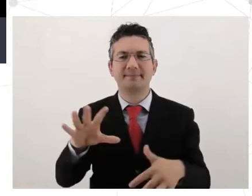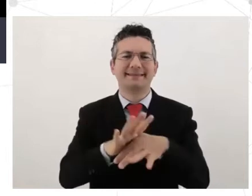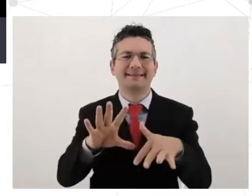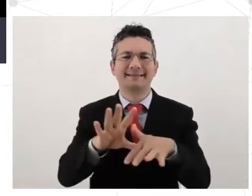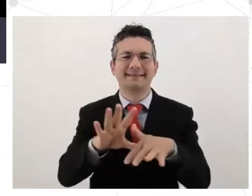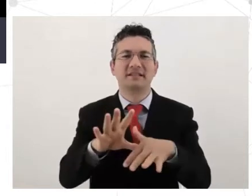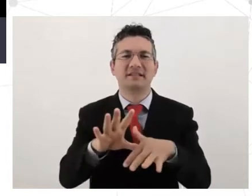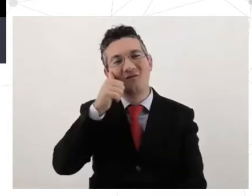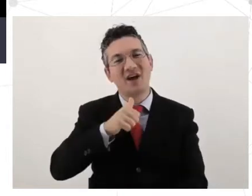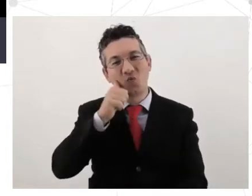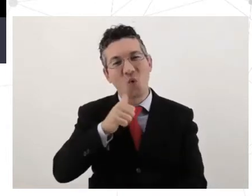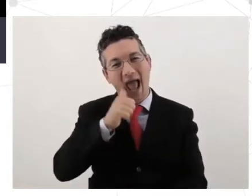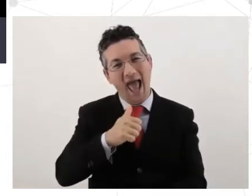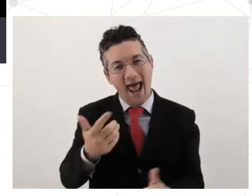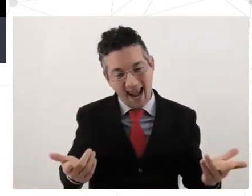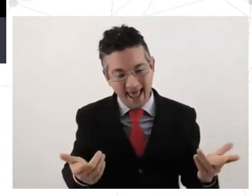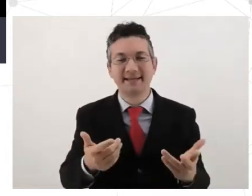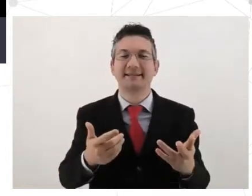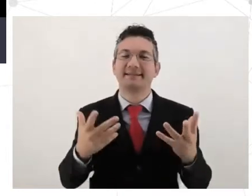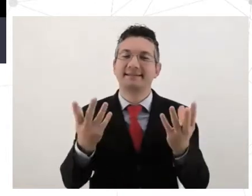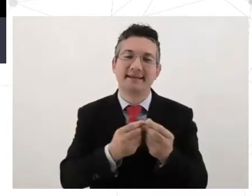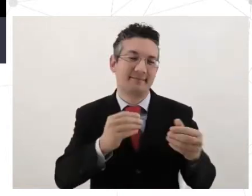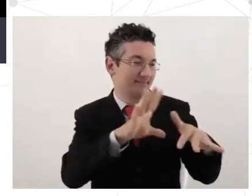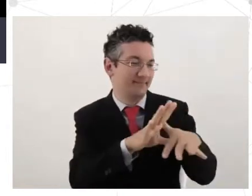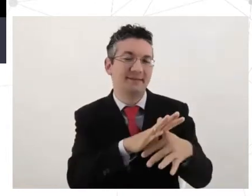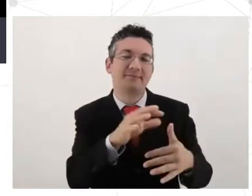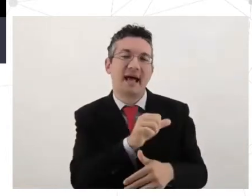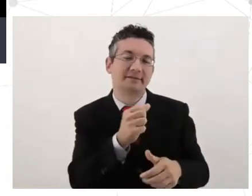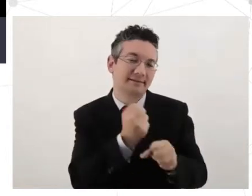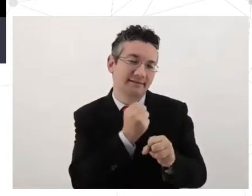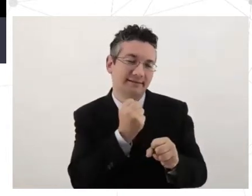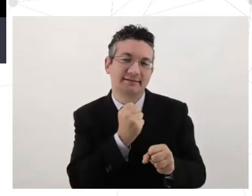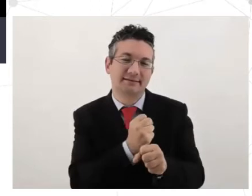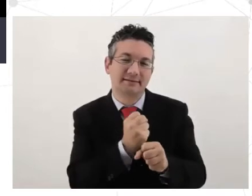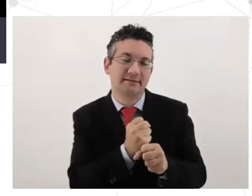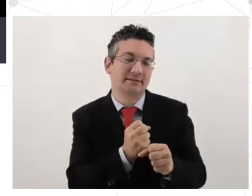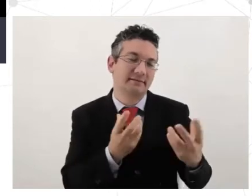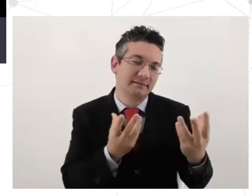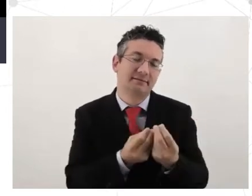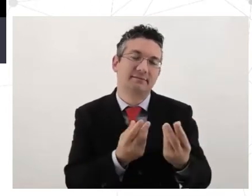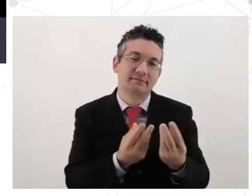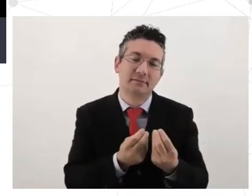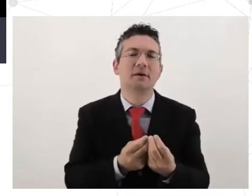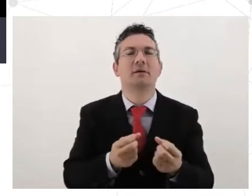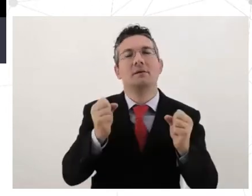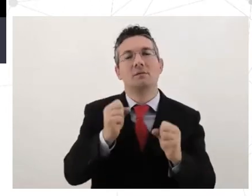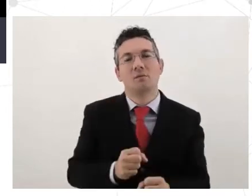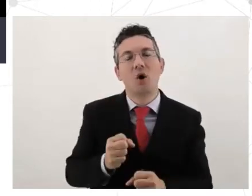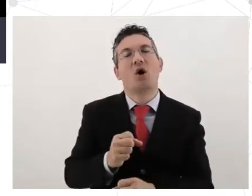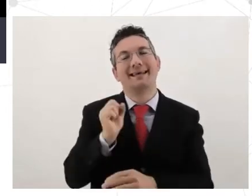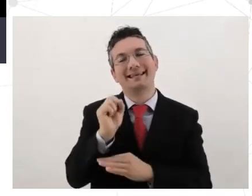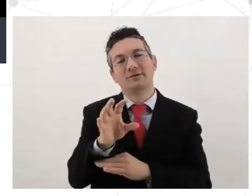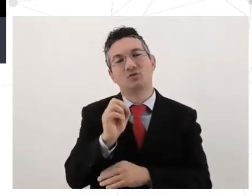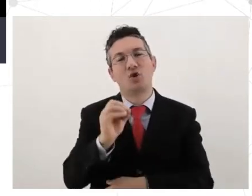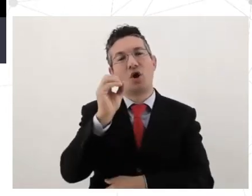their surroundings. So in partnerships with these other O&Ms, we found a virtual team, and we're working